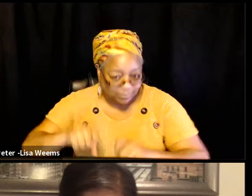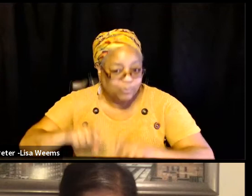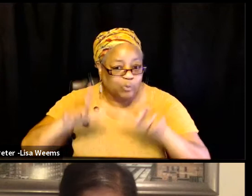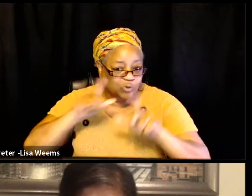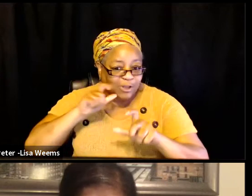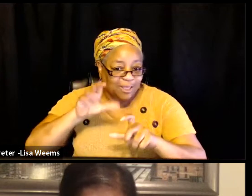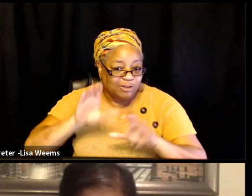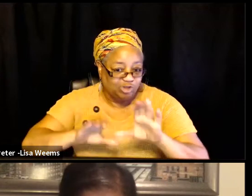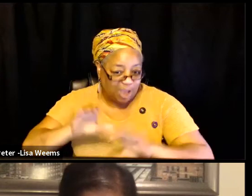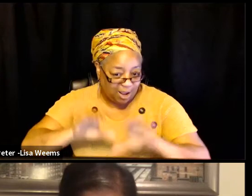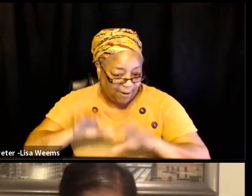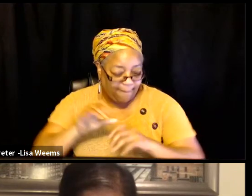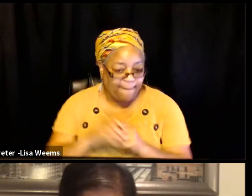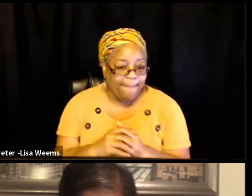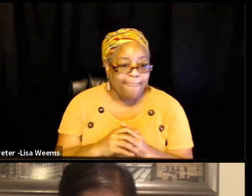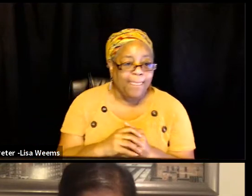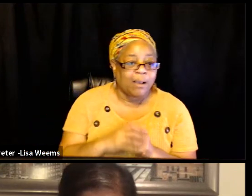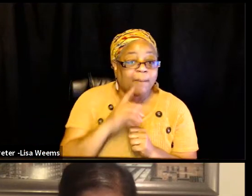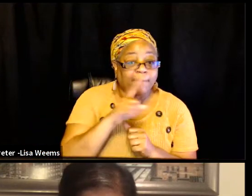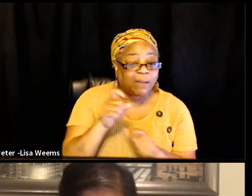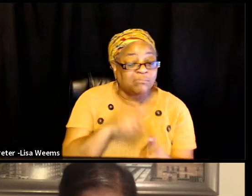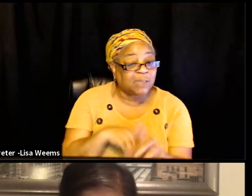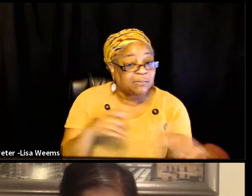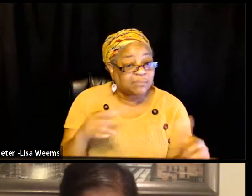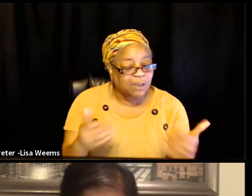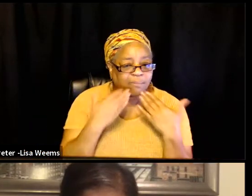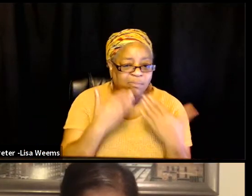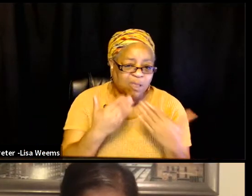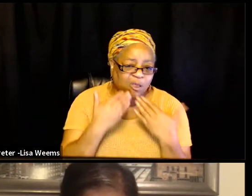course. But yeah, in the meantime, thank you so much